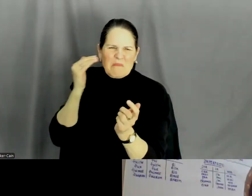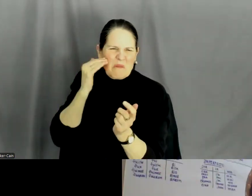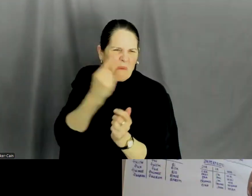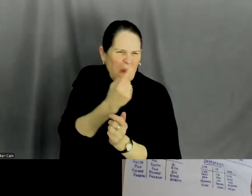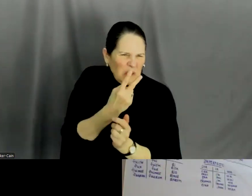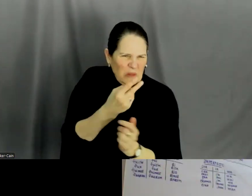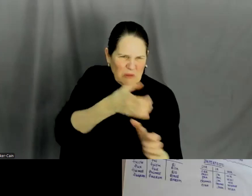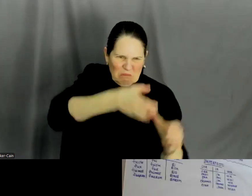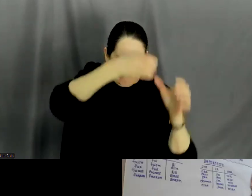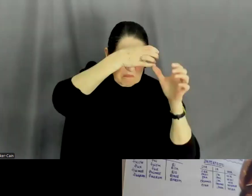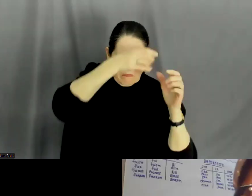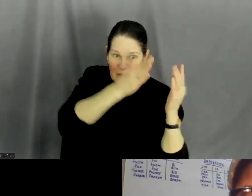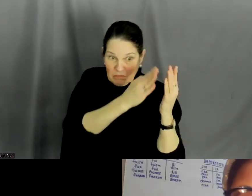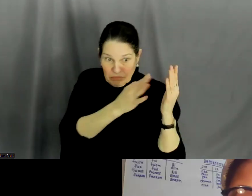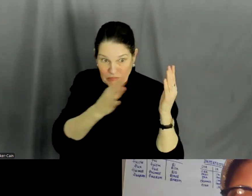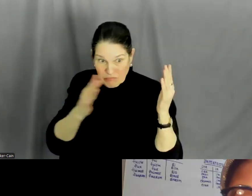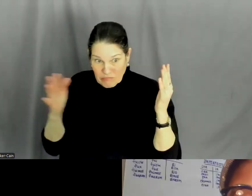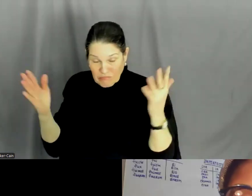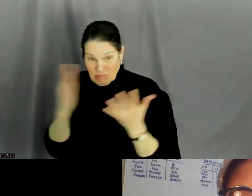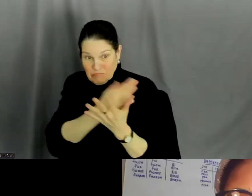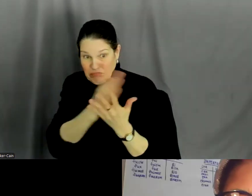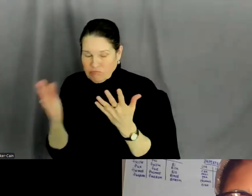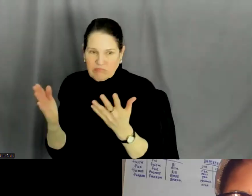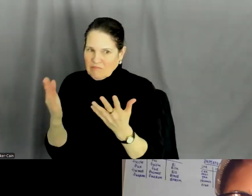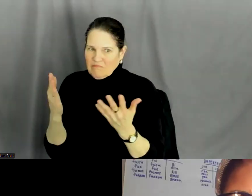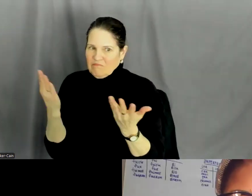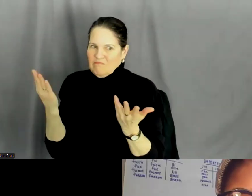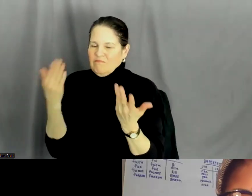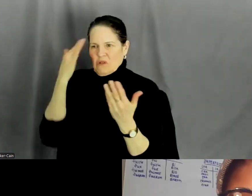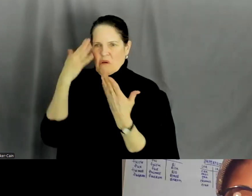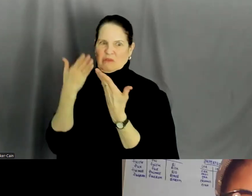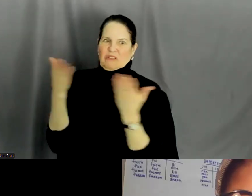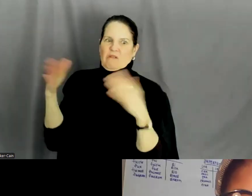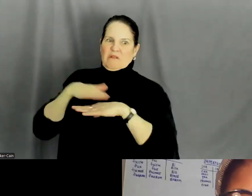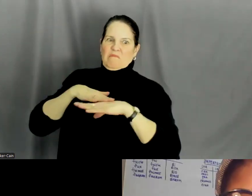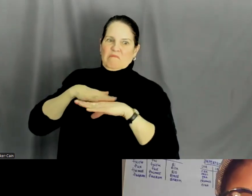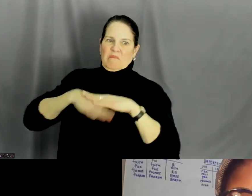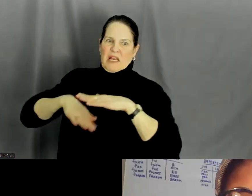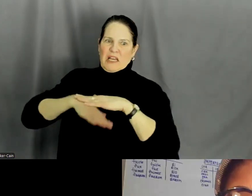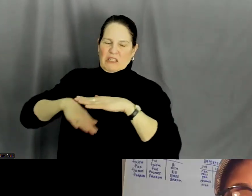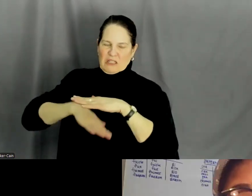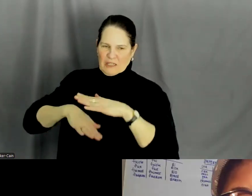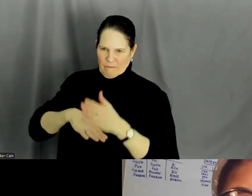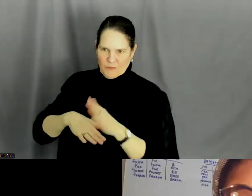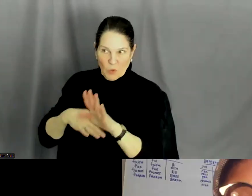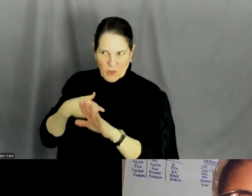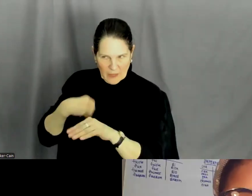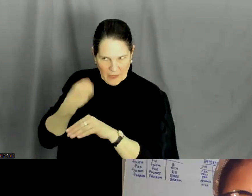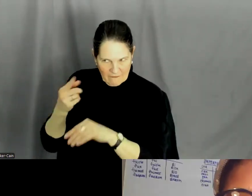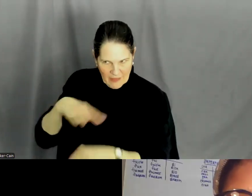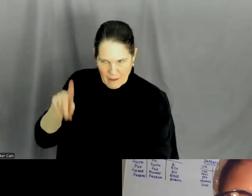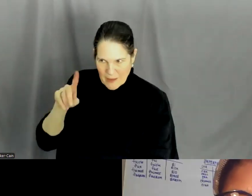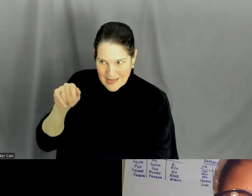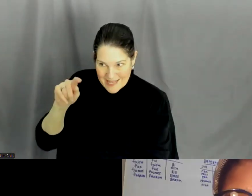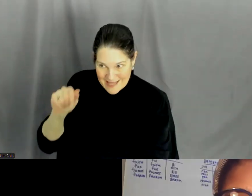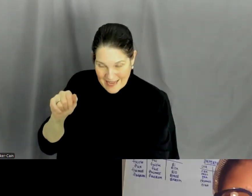two things, but typically they're generalists. And so it is really important for us to be equipping them not just with the data that can help them make